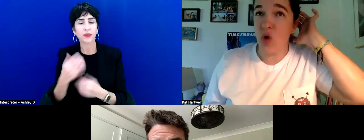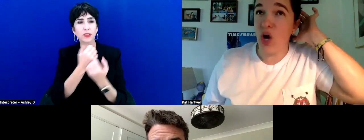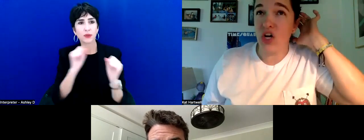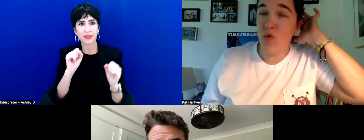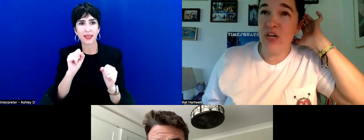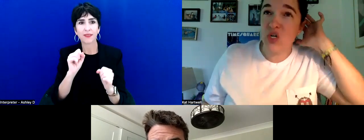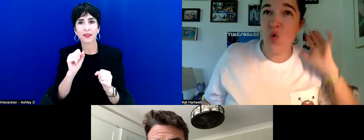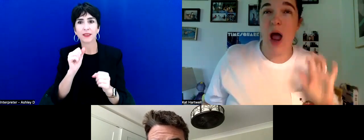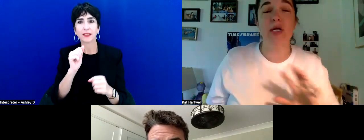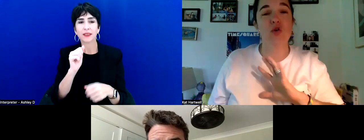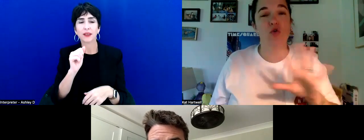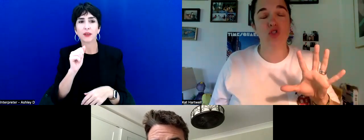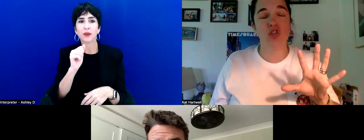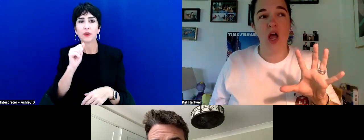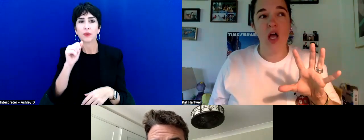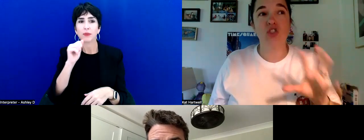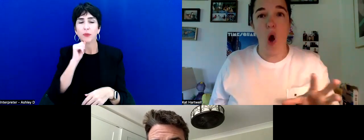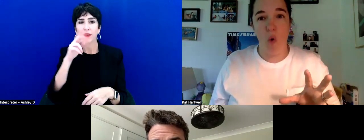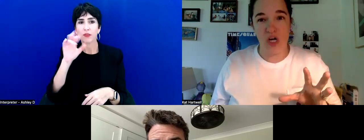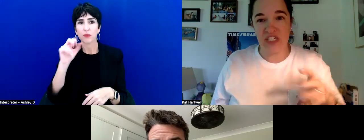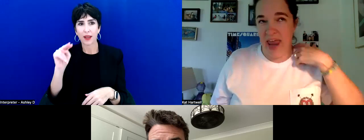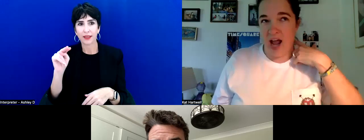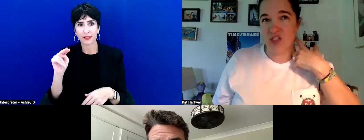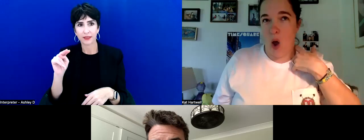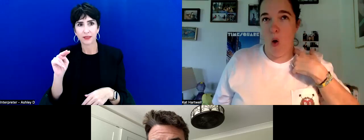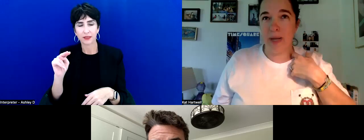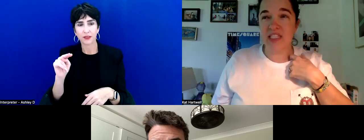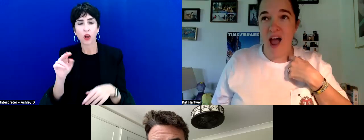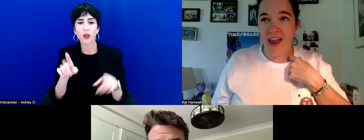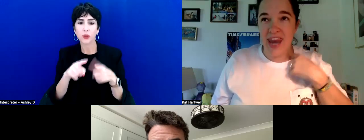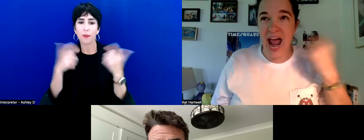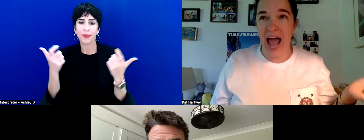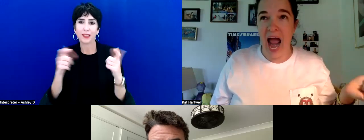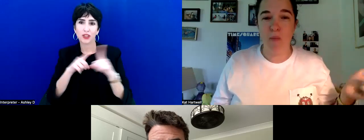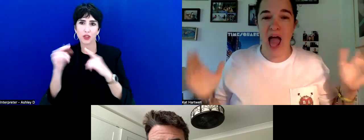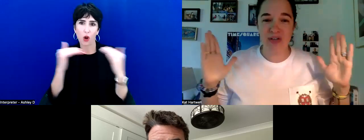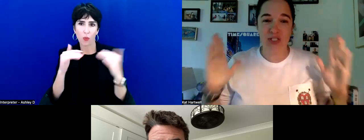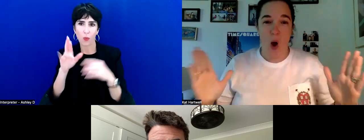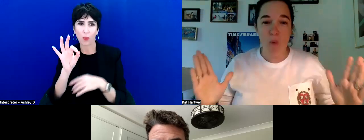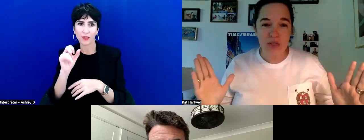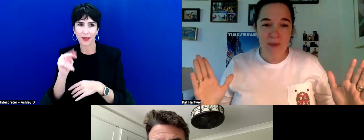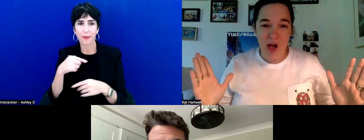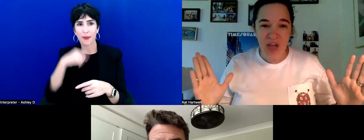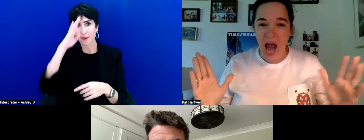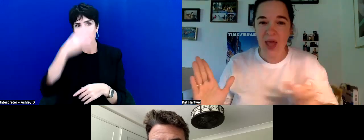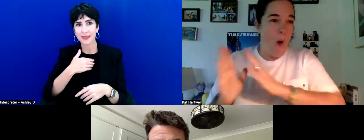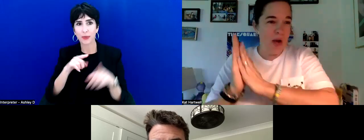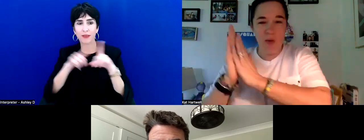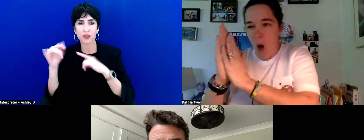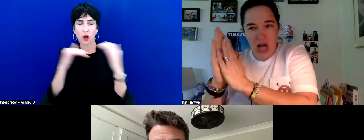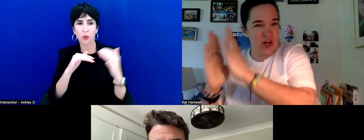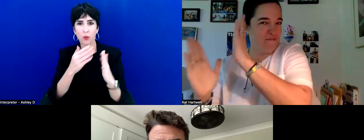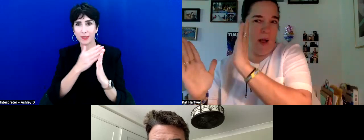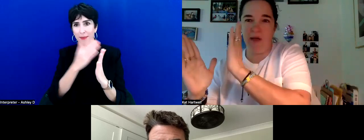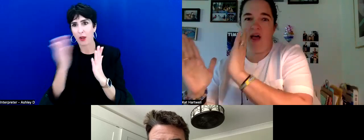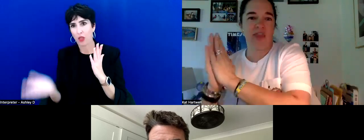Ryan, they're a good movie too. I'm a huge Star Wars fan. So my son and I will have a Star Wars marathon. We